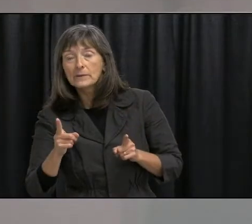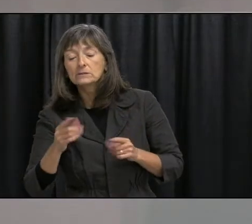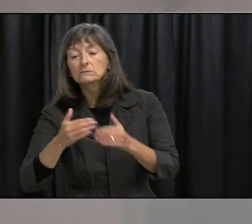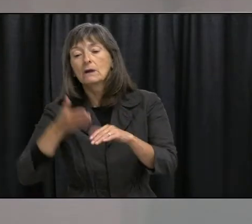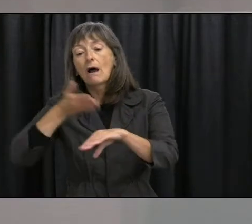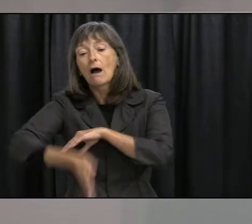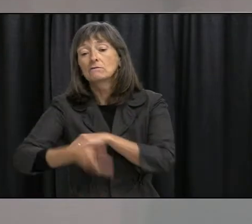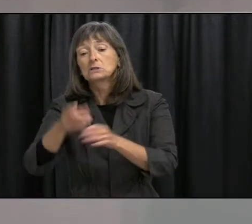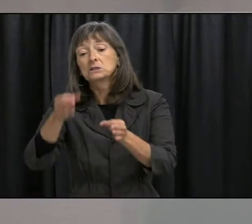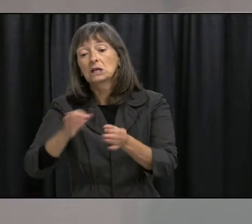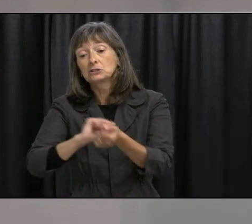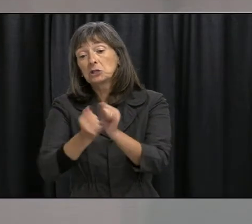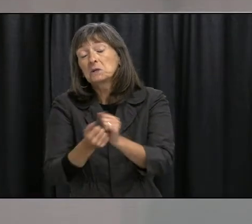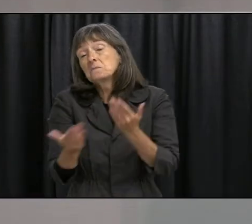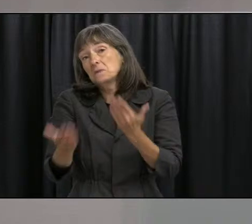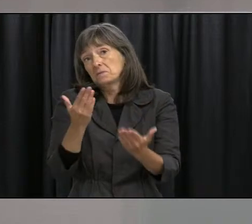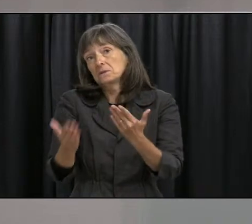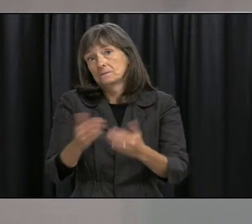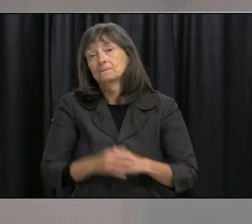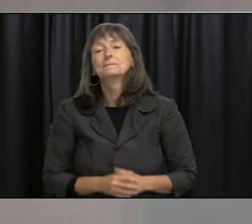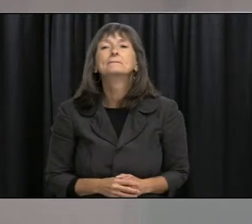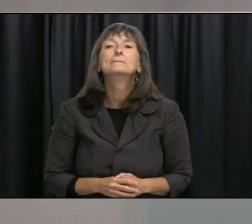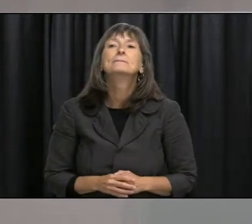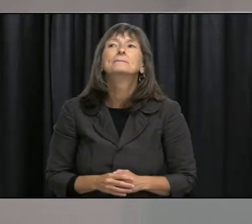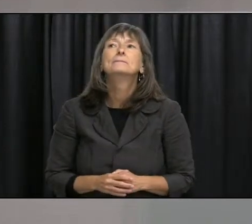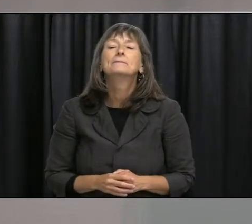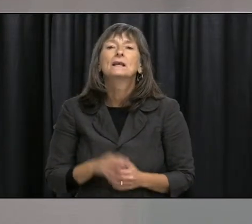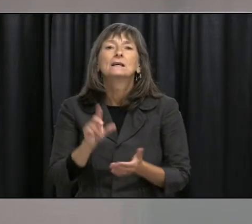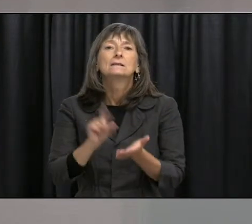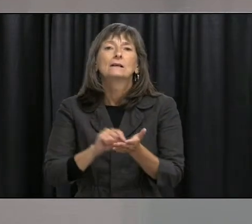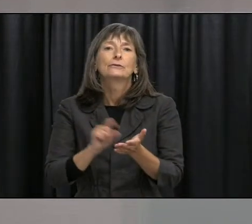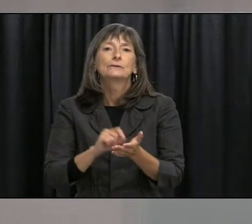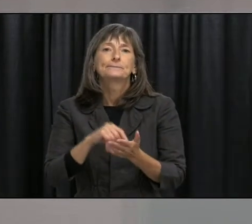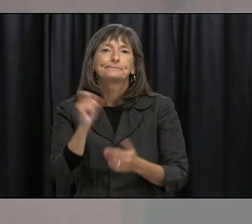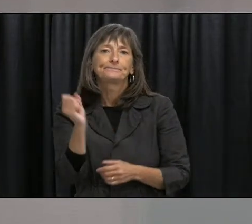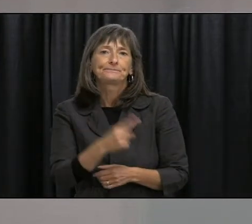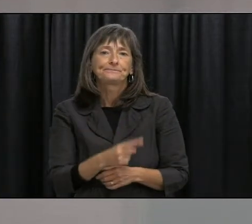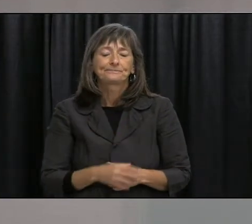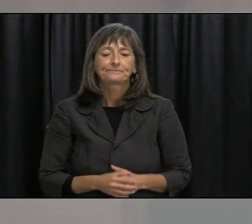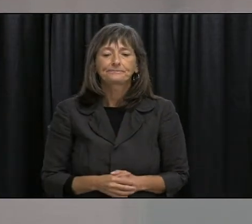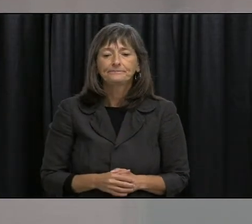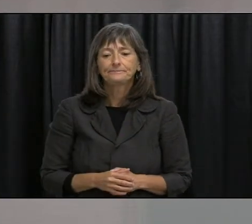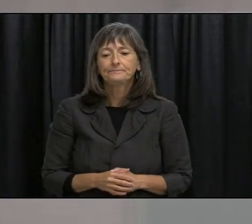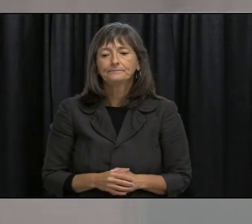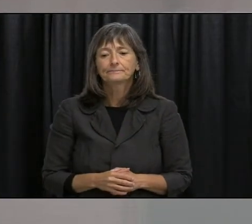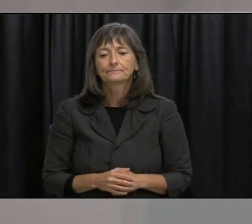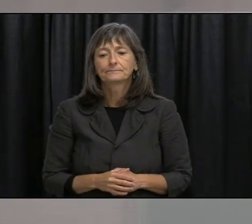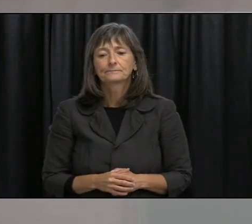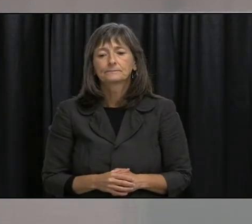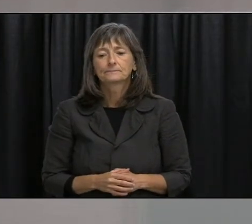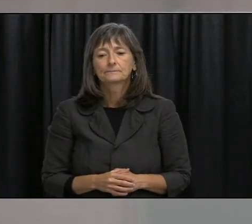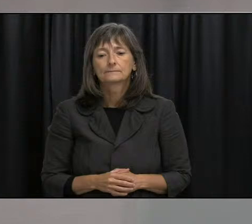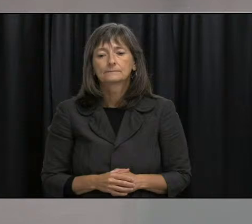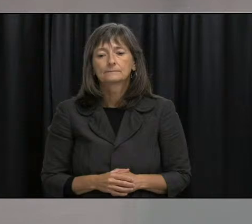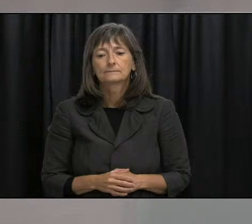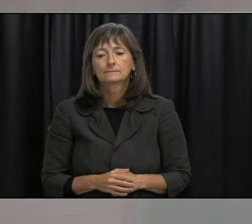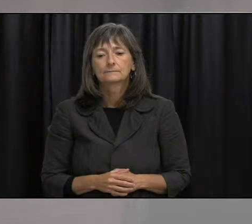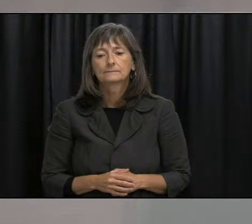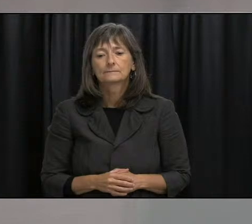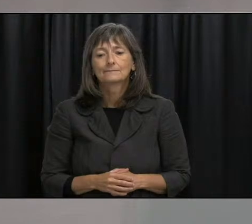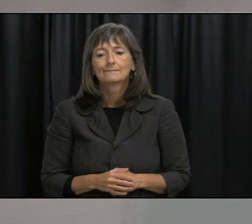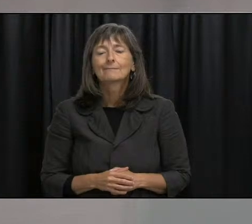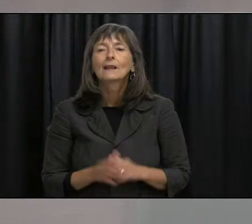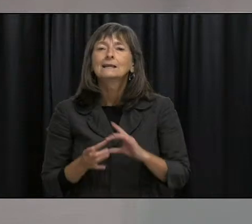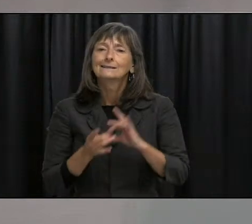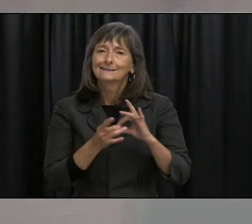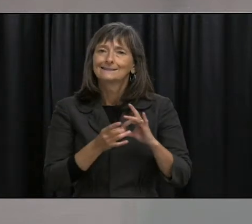Thank you. Next, we have Peter Jackson of The Telegram. Please go ahead. Yes, further to Leila's